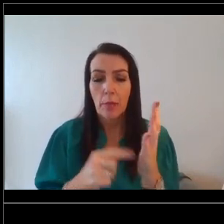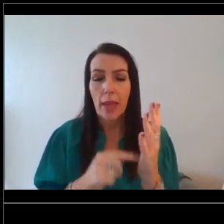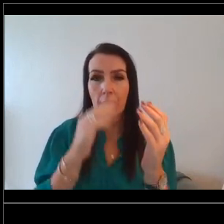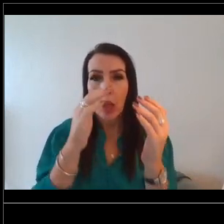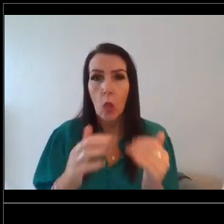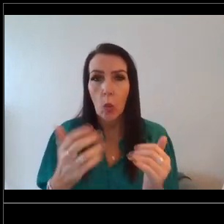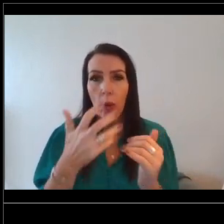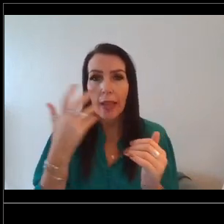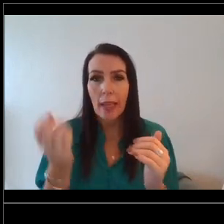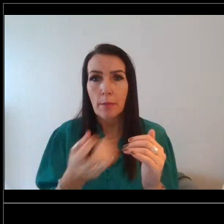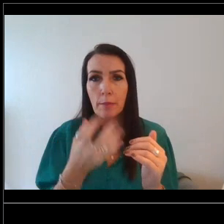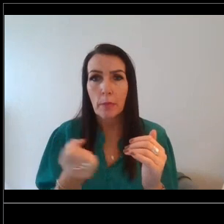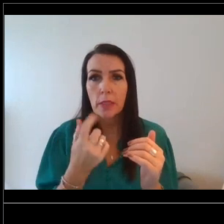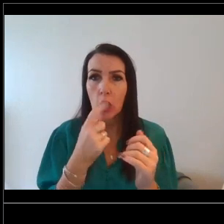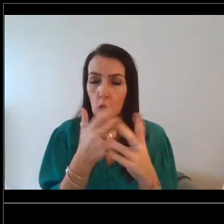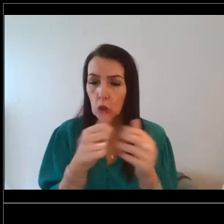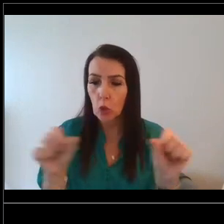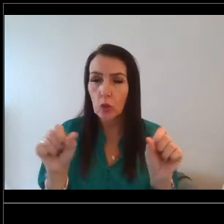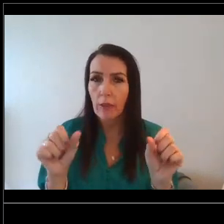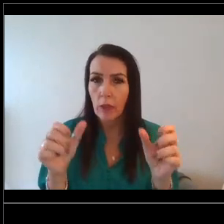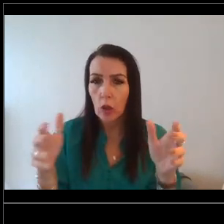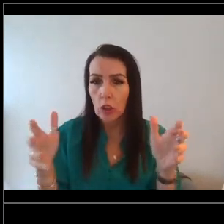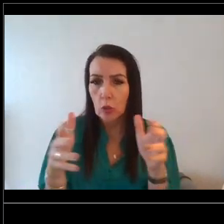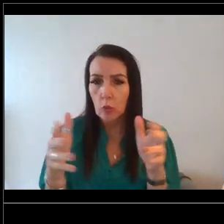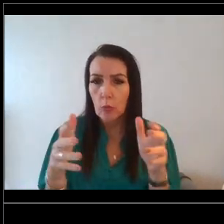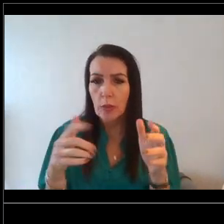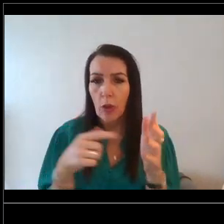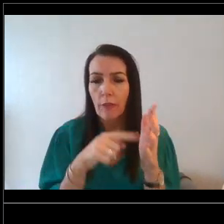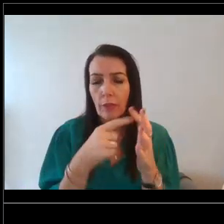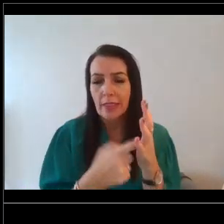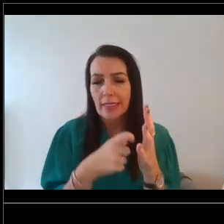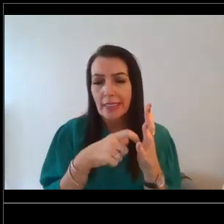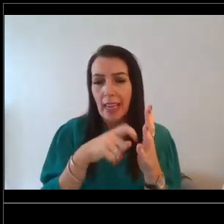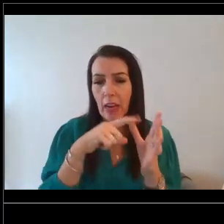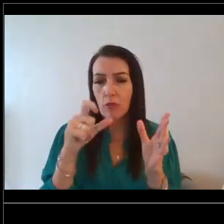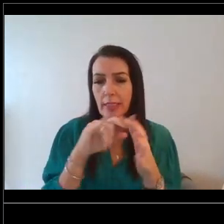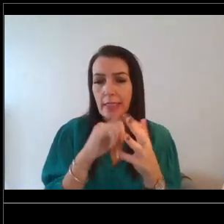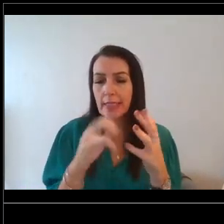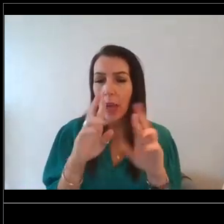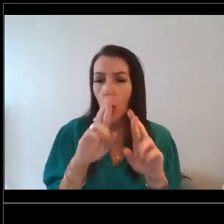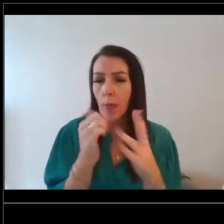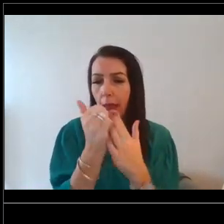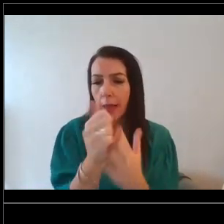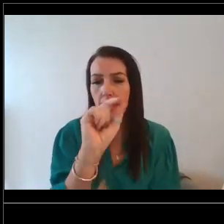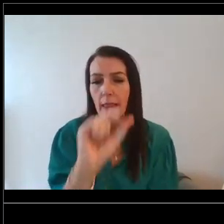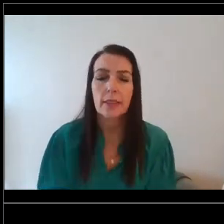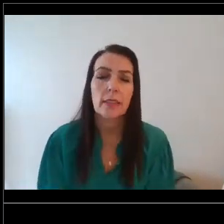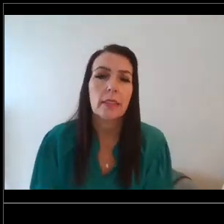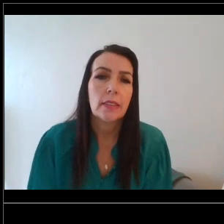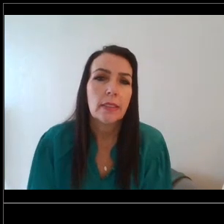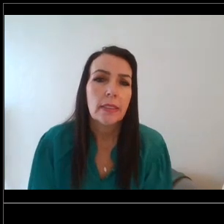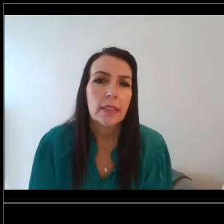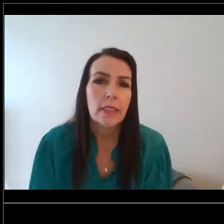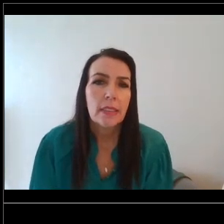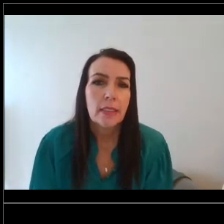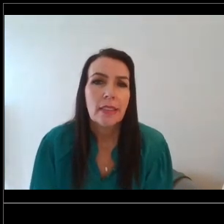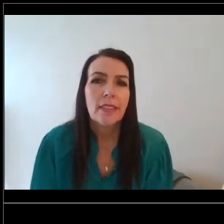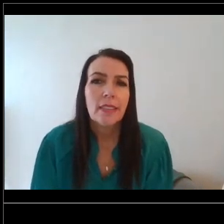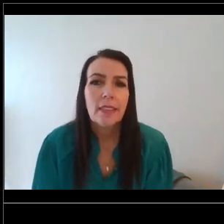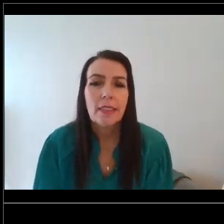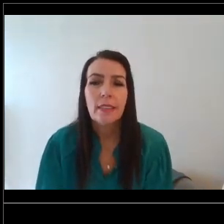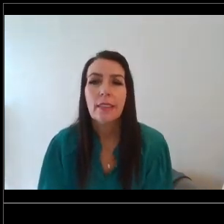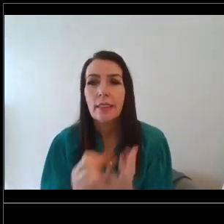for these fairly tight groups of terraces. So I hope that helps a little. And do you have anything to add on